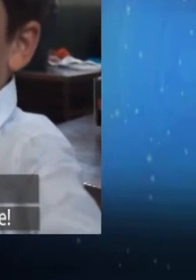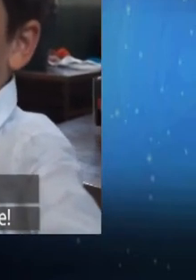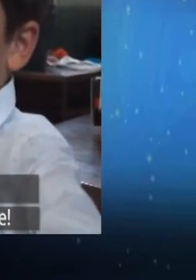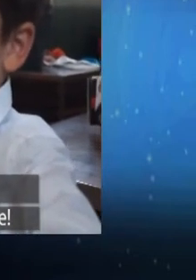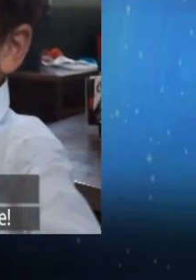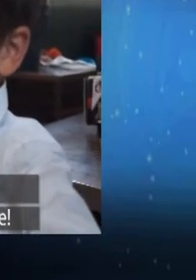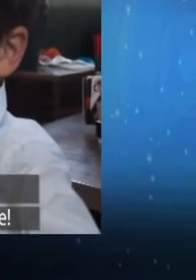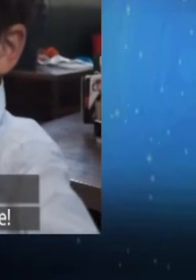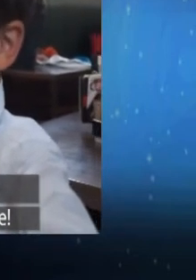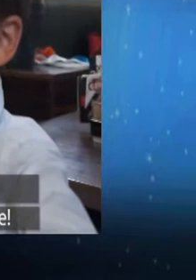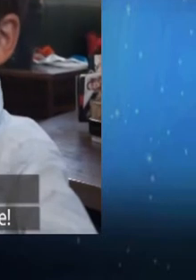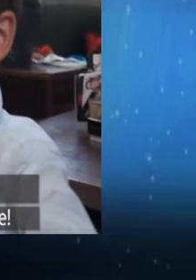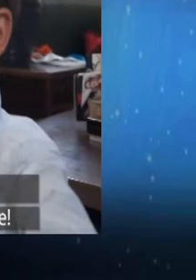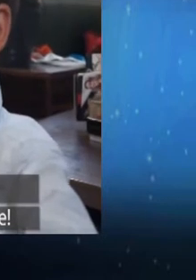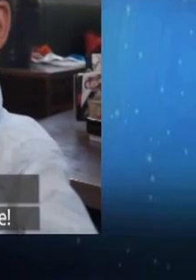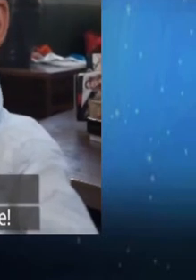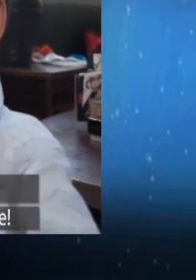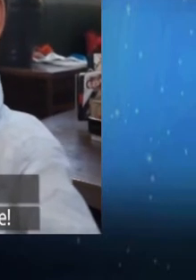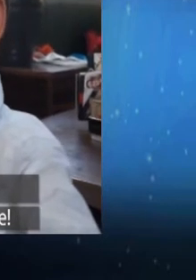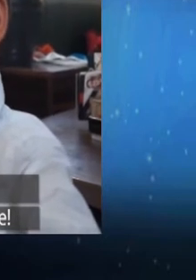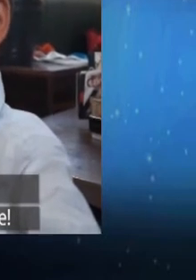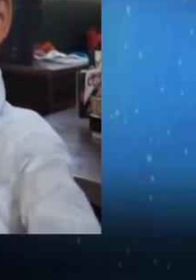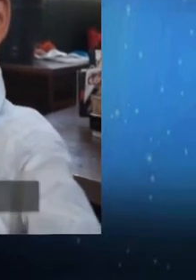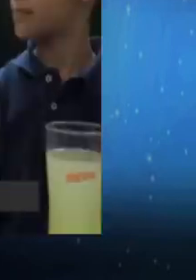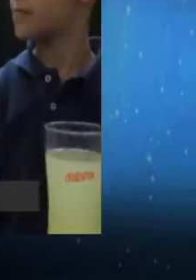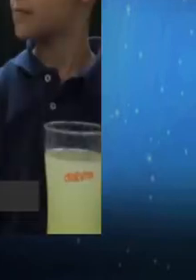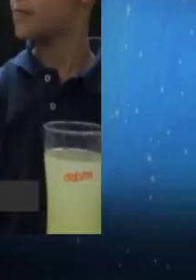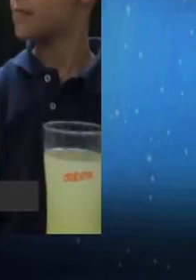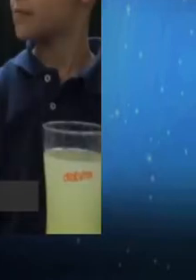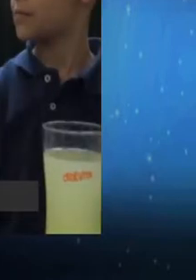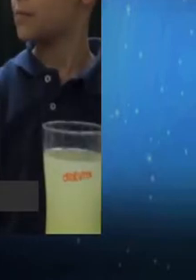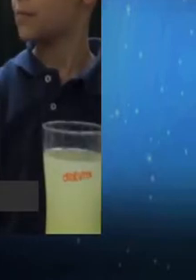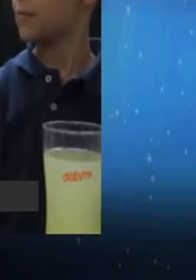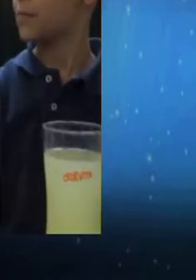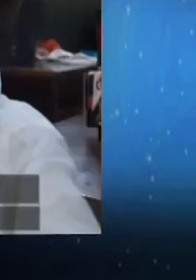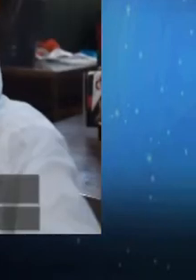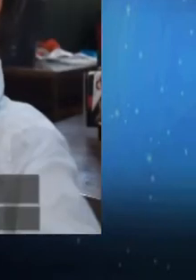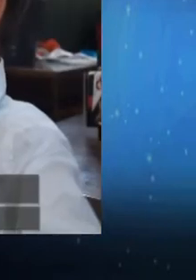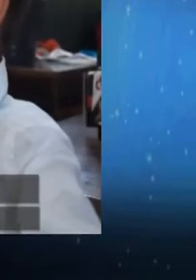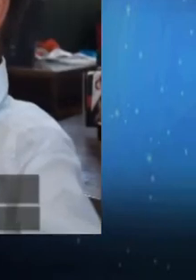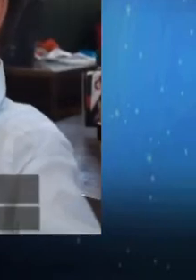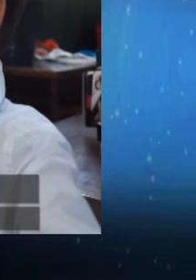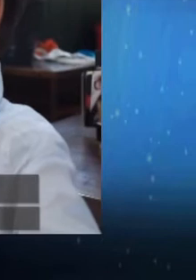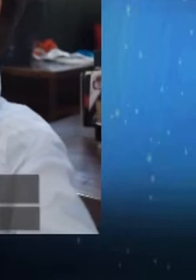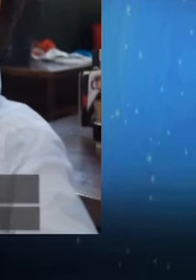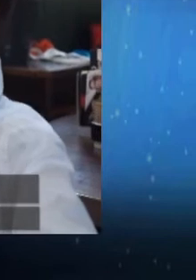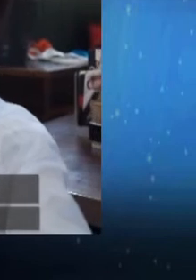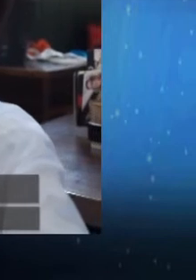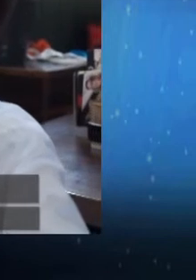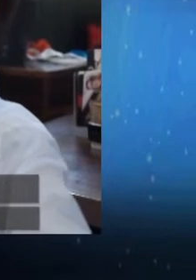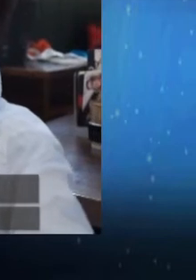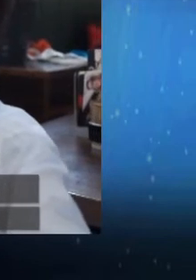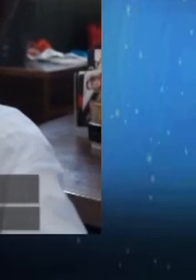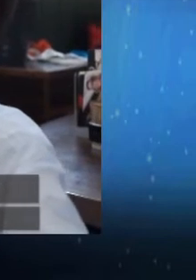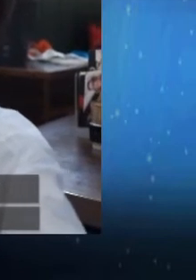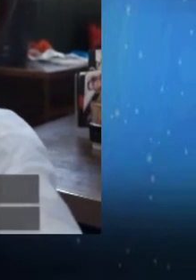The seas and coasts of the world are saved because of me. Big whoop! It is a big whoop. Granted,